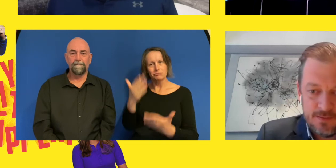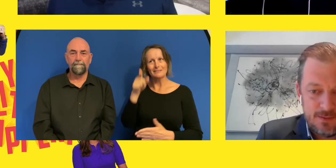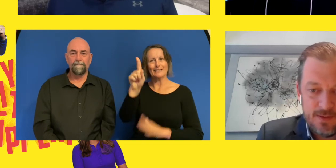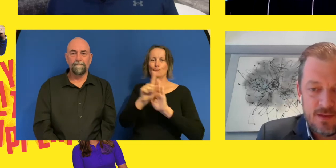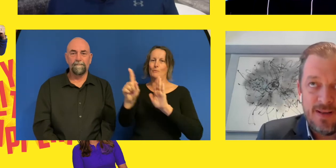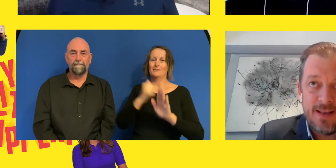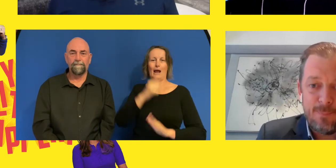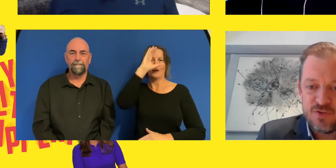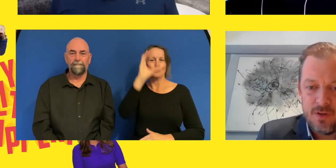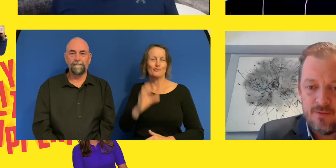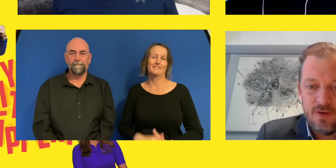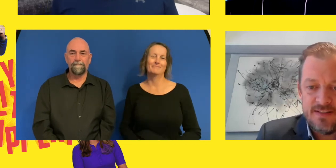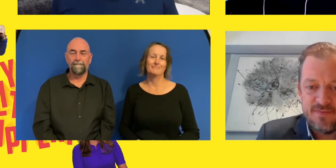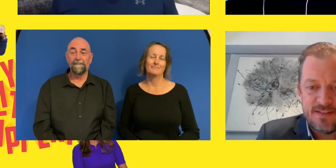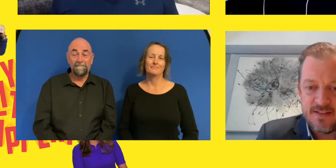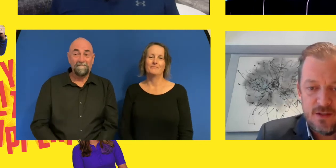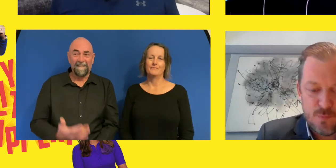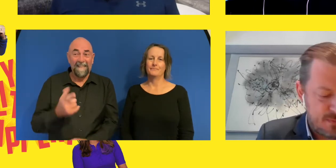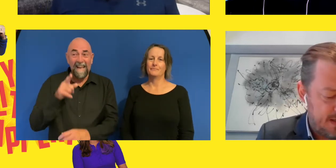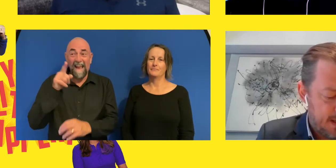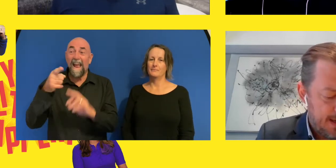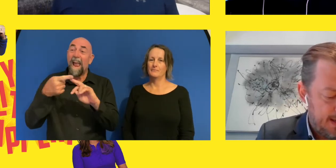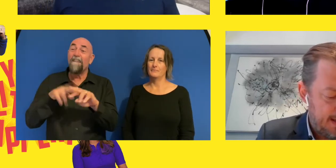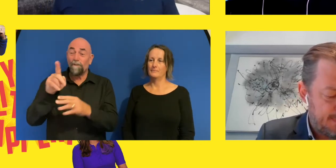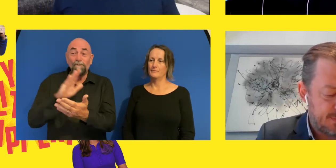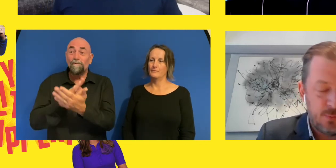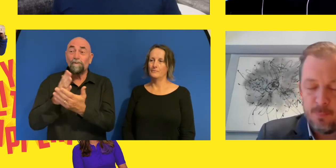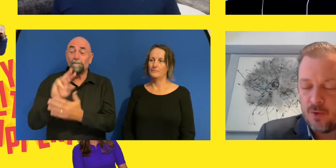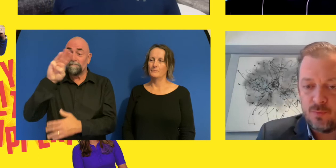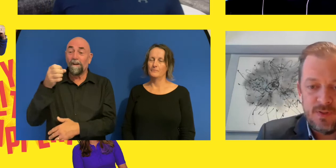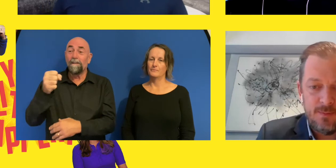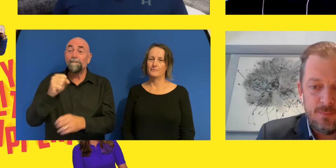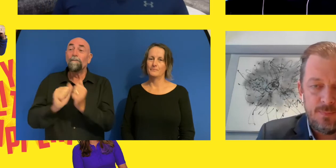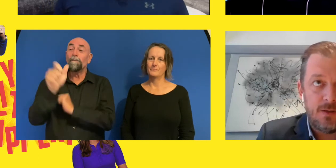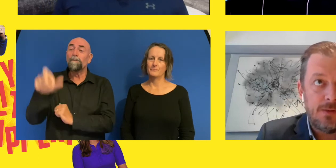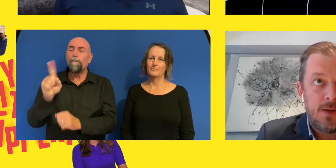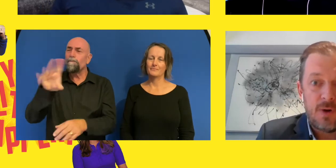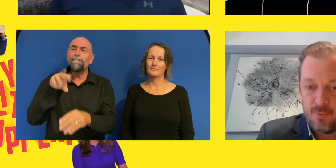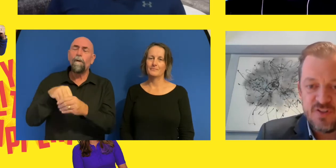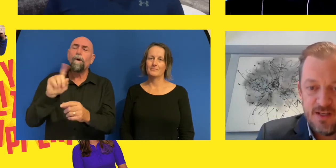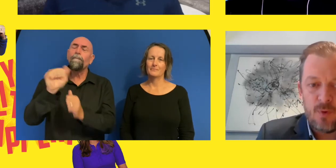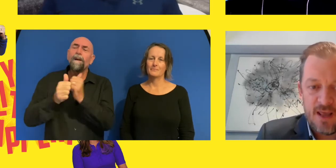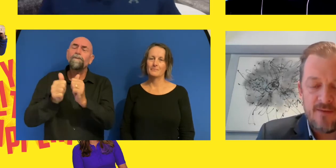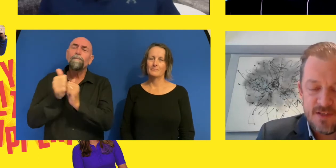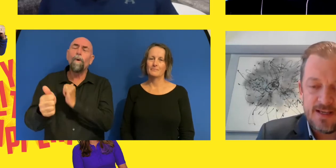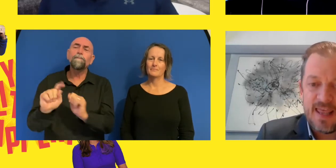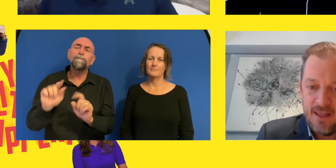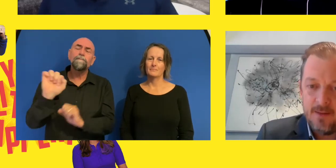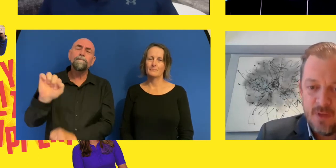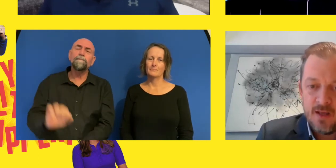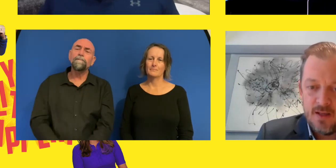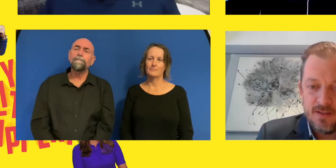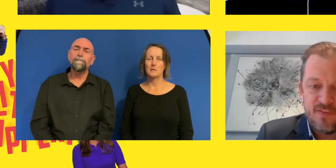athlete, but at a personal level, he is a fantastic human being. It makes me really proud to be, you know, a Brazilian when I have a guy